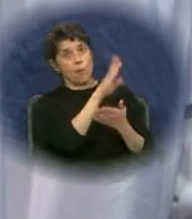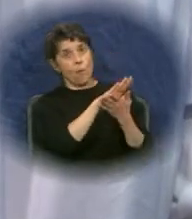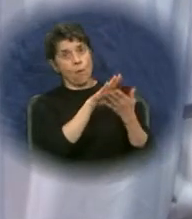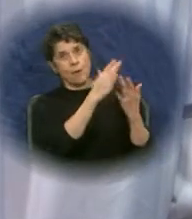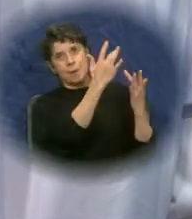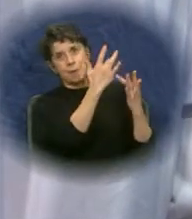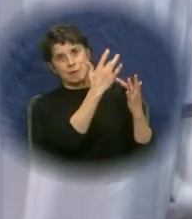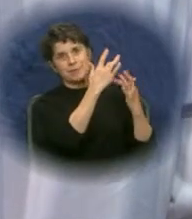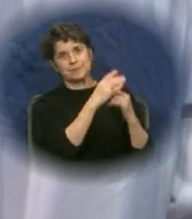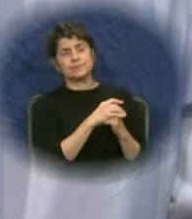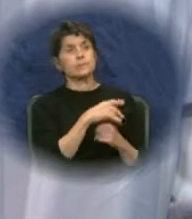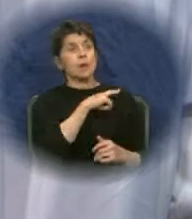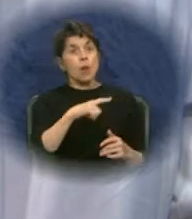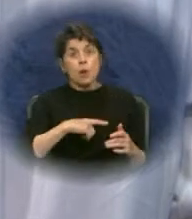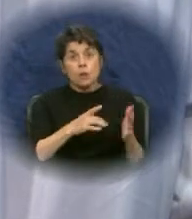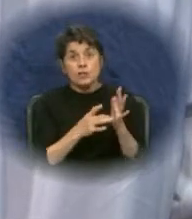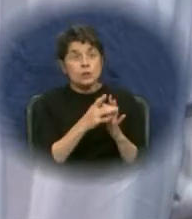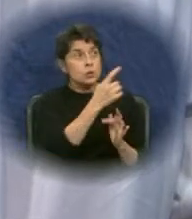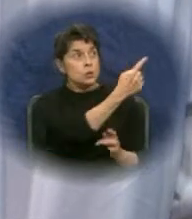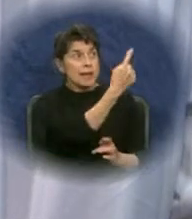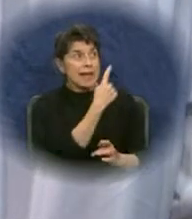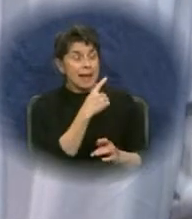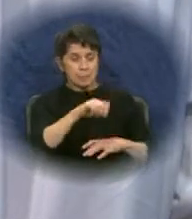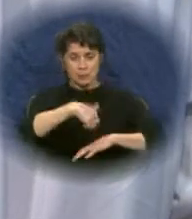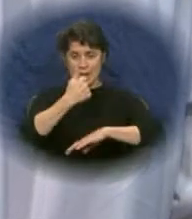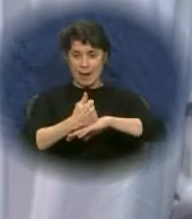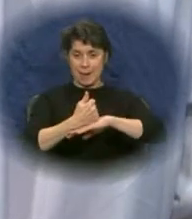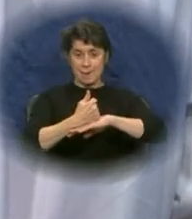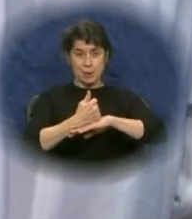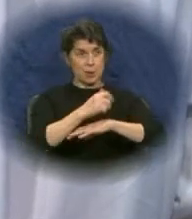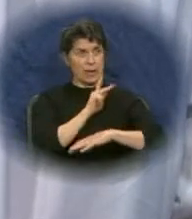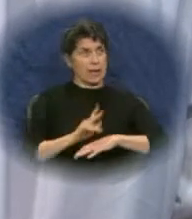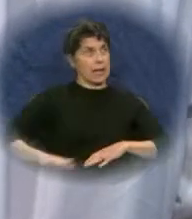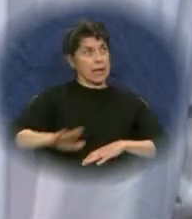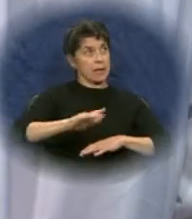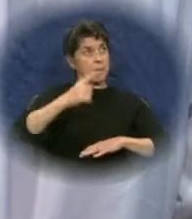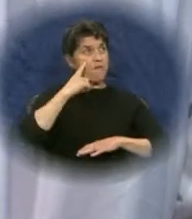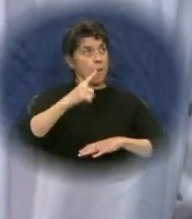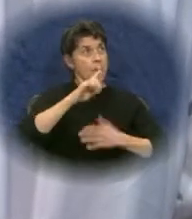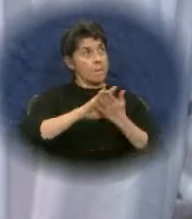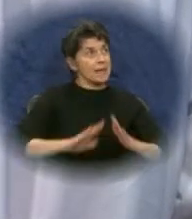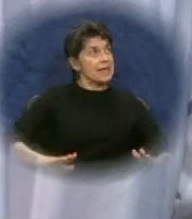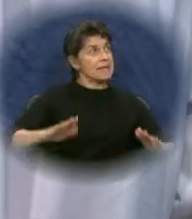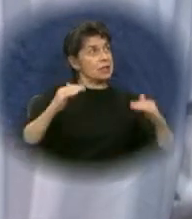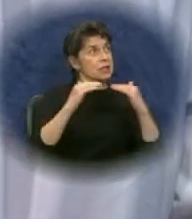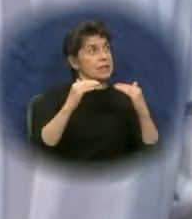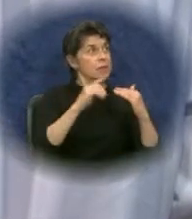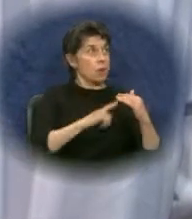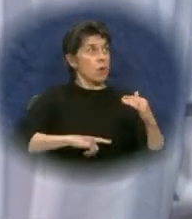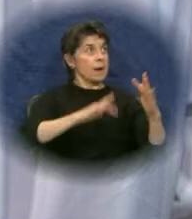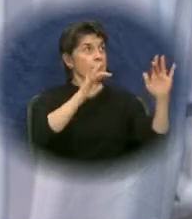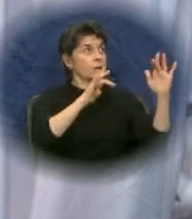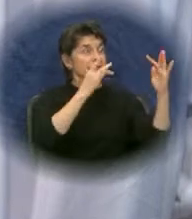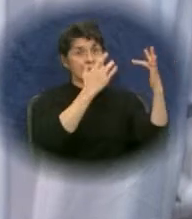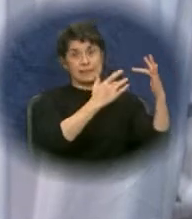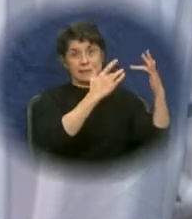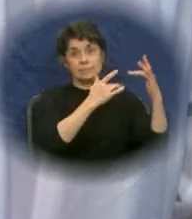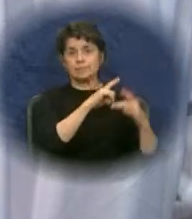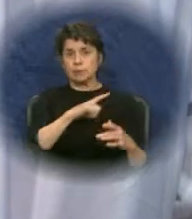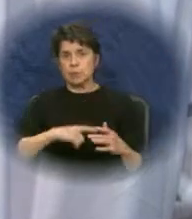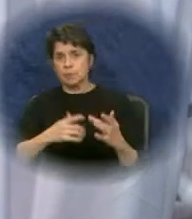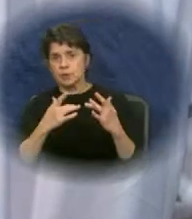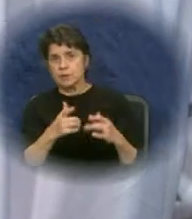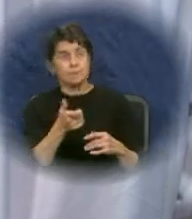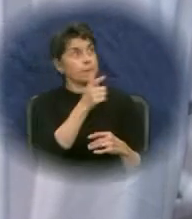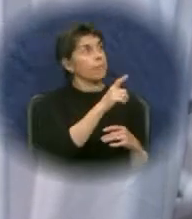Lord Jesus, you came to establish your eternal kingdom of peace and justice. Lord, have mercy. Lord, have mercy.